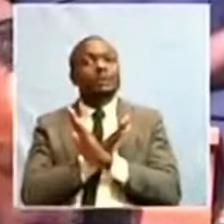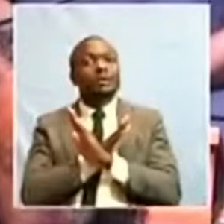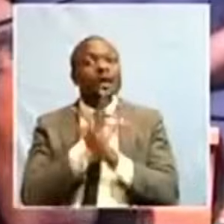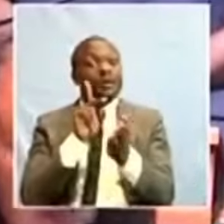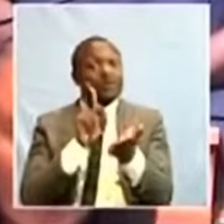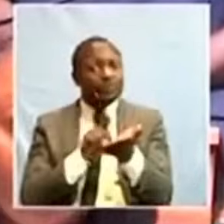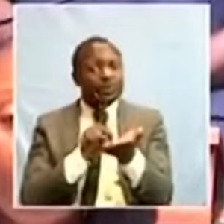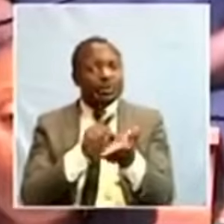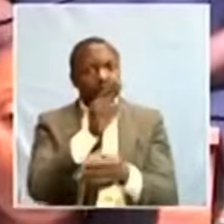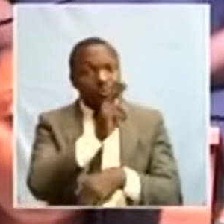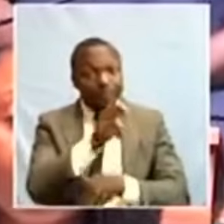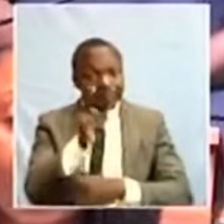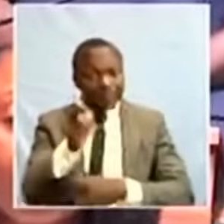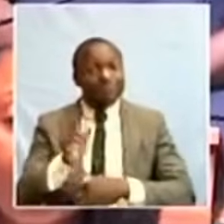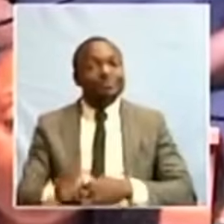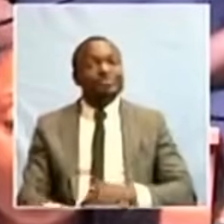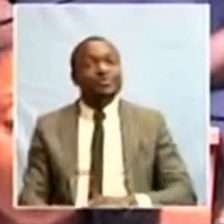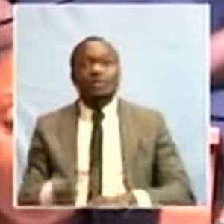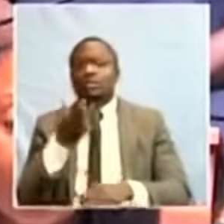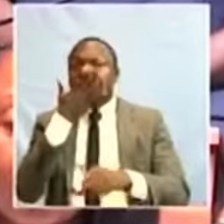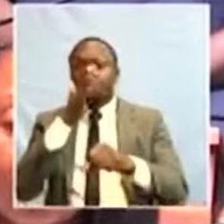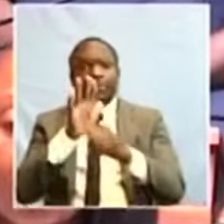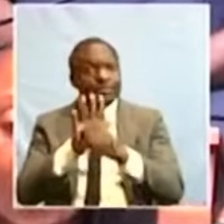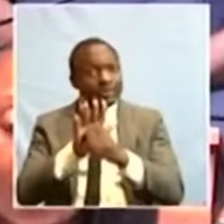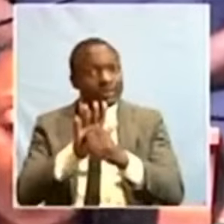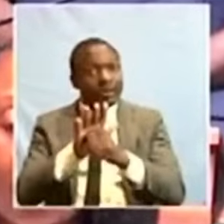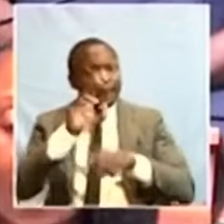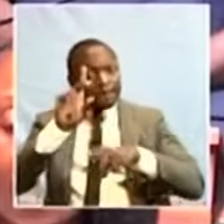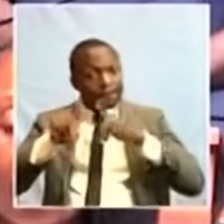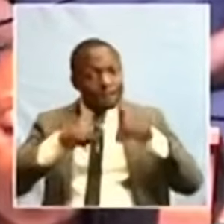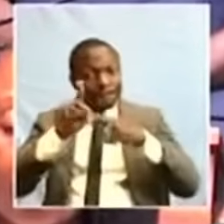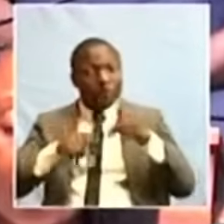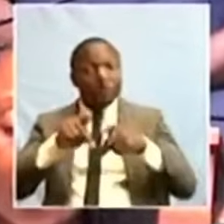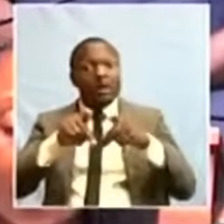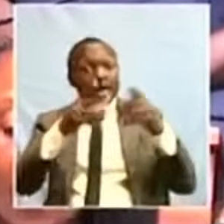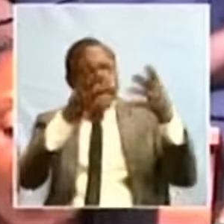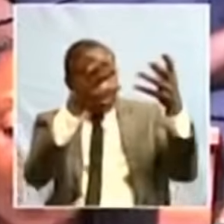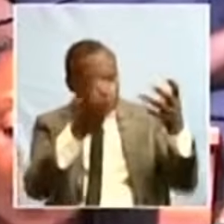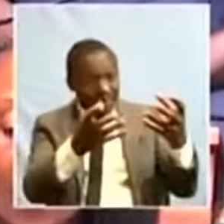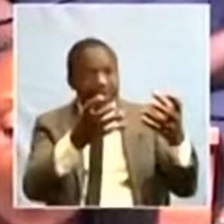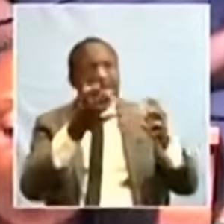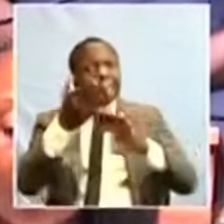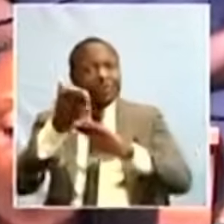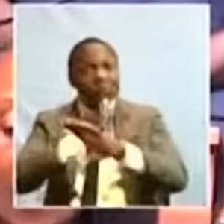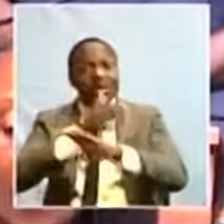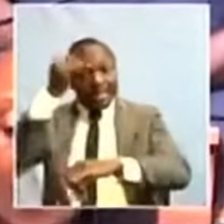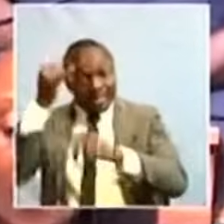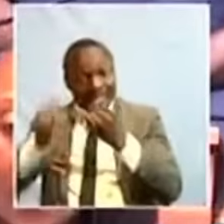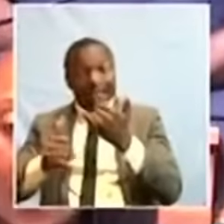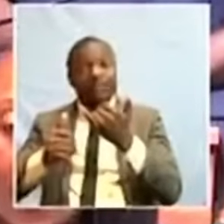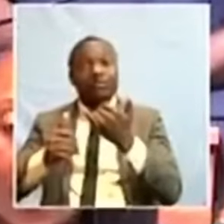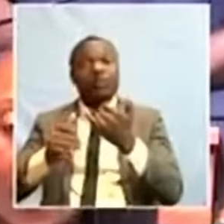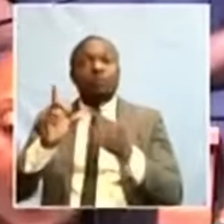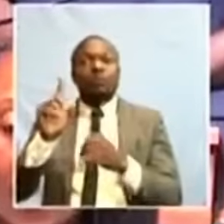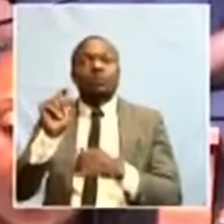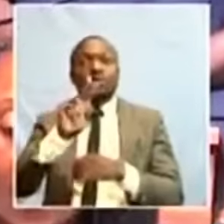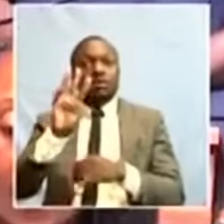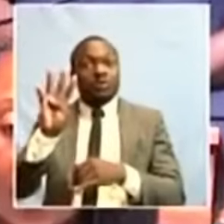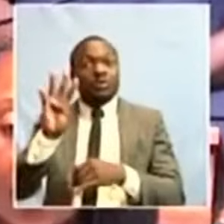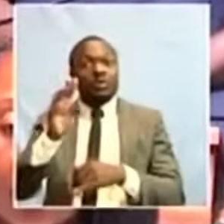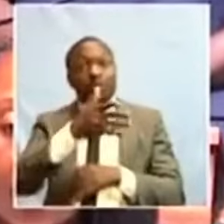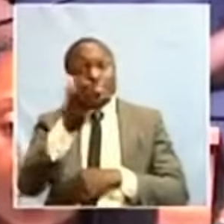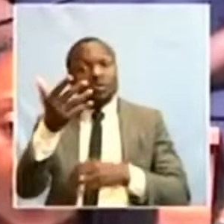Dr. Hakainde Hichilema, promised the people of Chadiza that before the end of this year, there will be